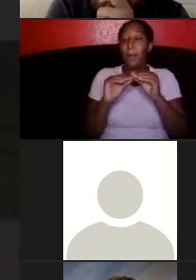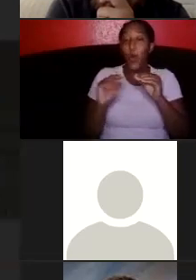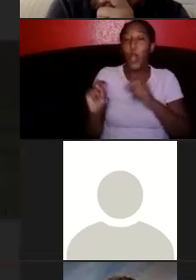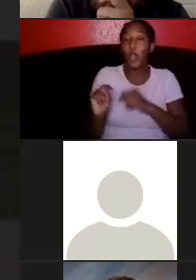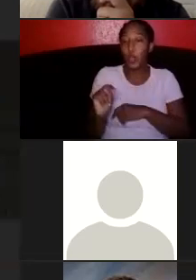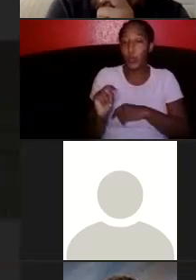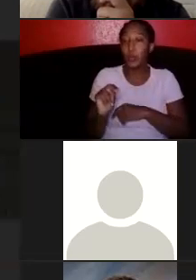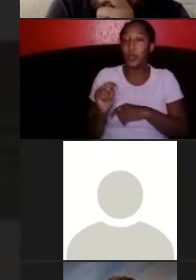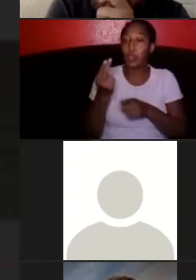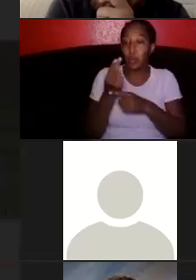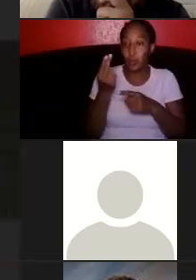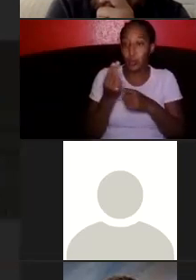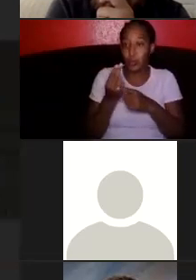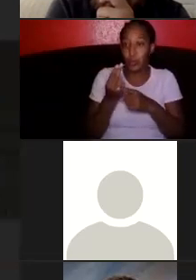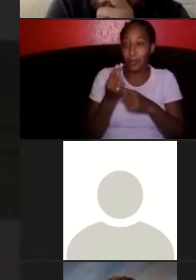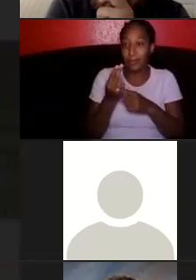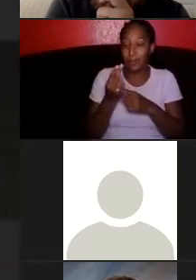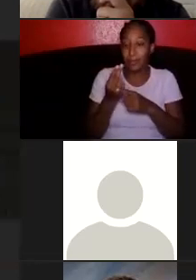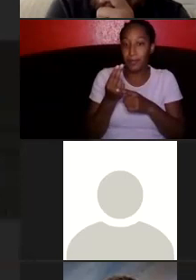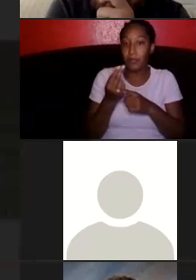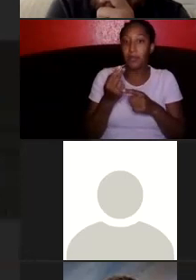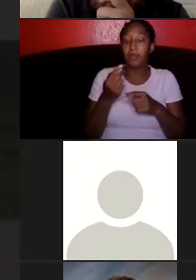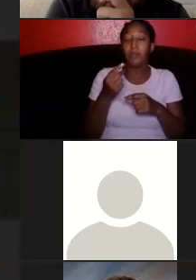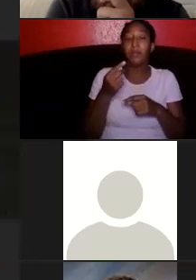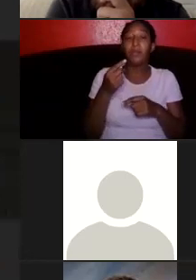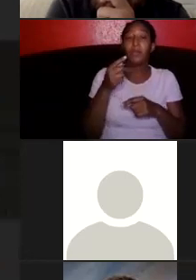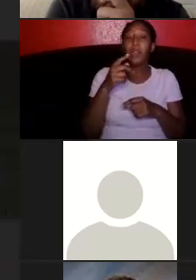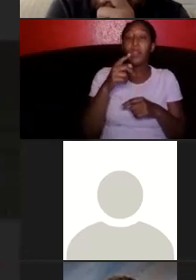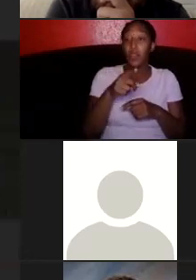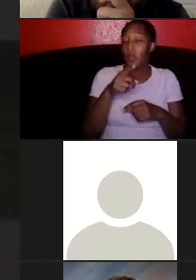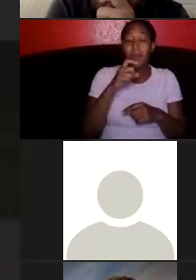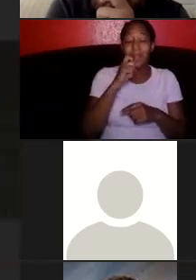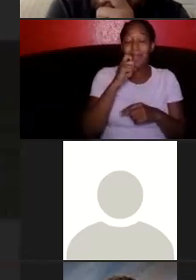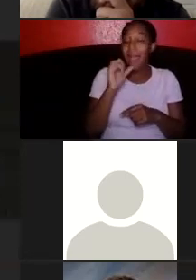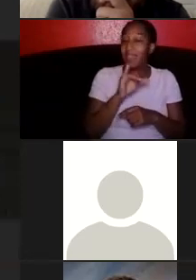And we wouldn't get this value if we did W equals mg.